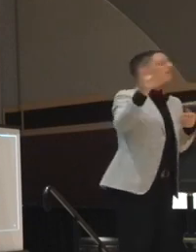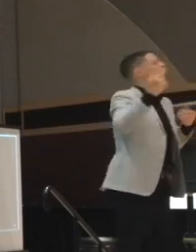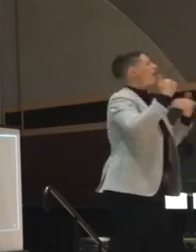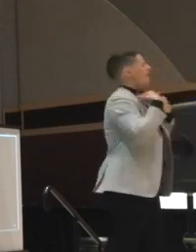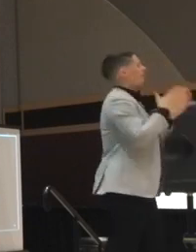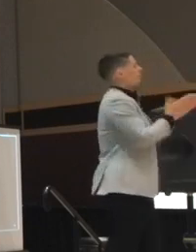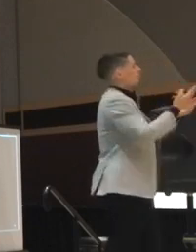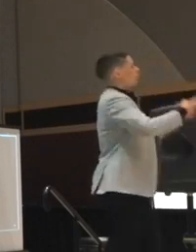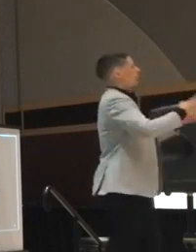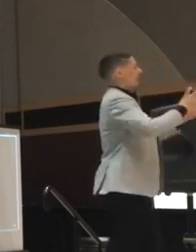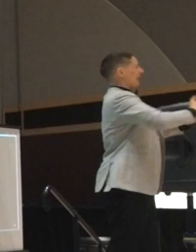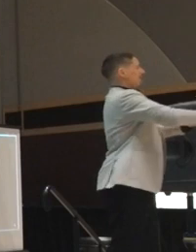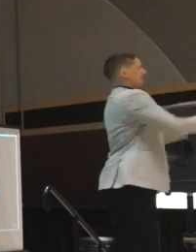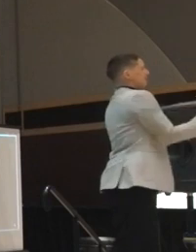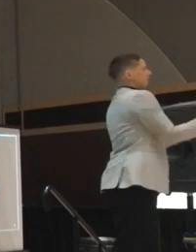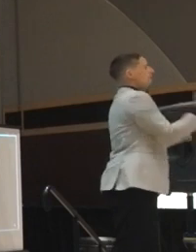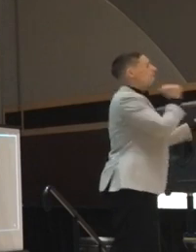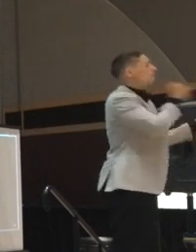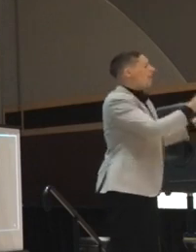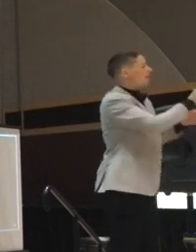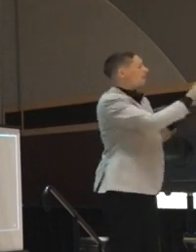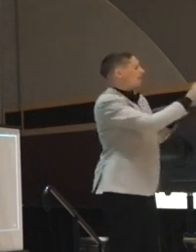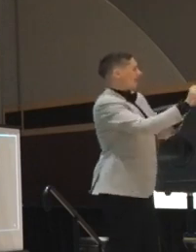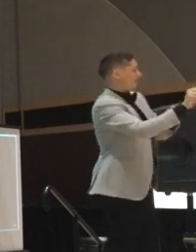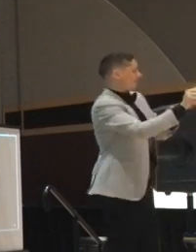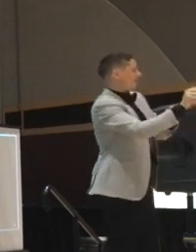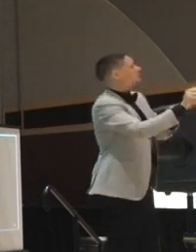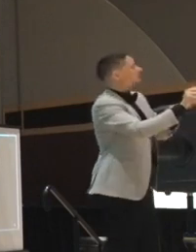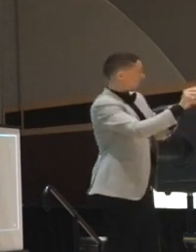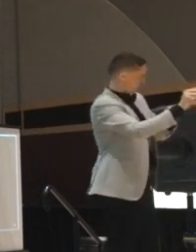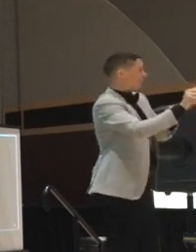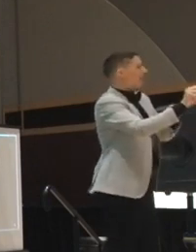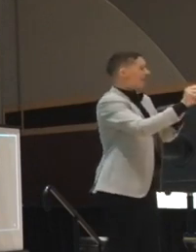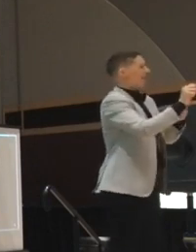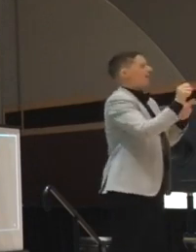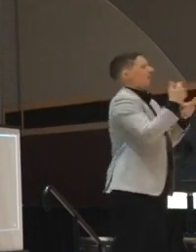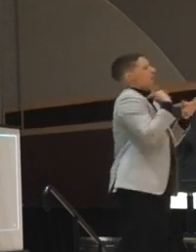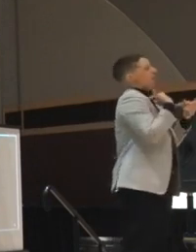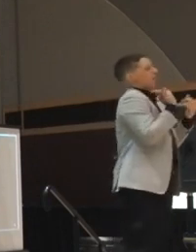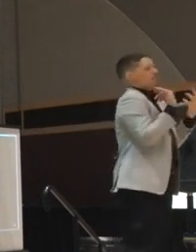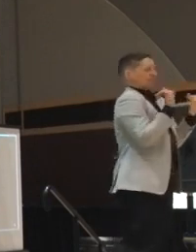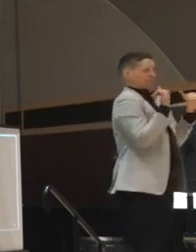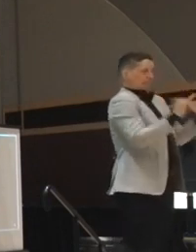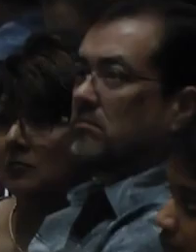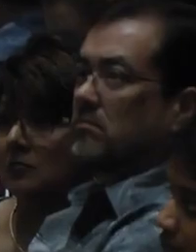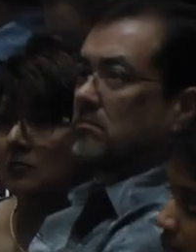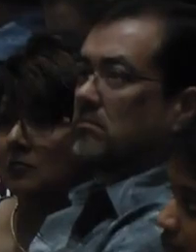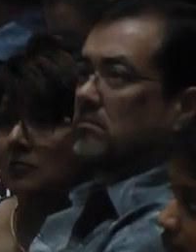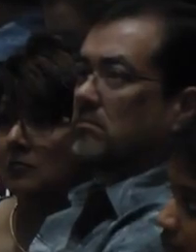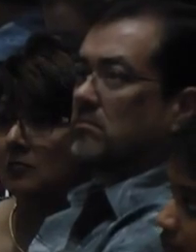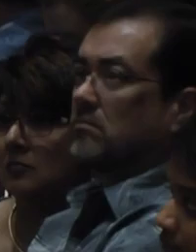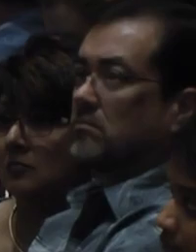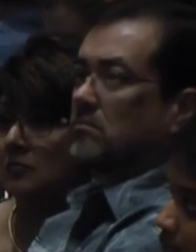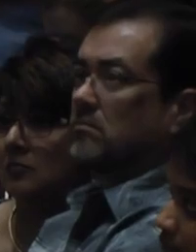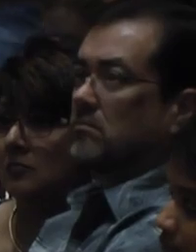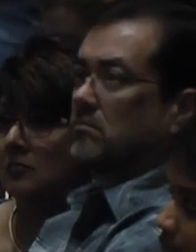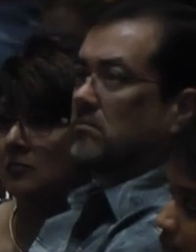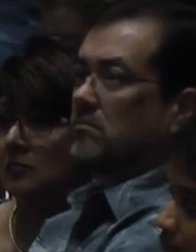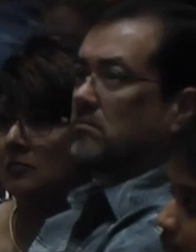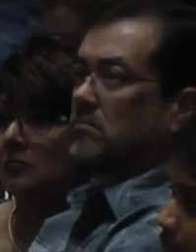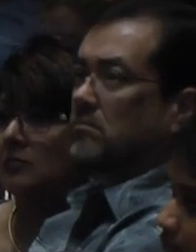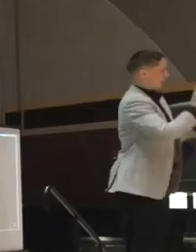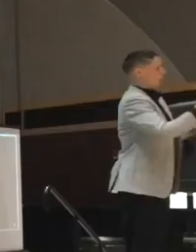update that book. I'm actually looking for some people to add some more profiles to it. People diagnosed later in life that have had